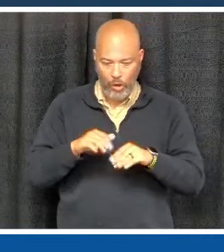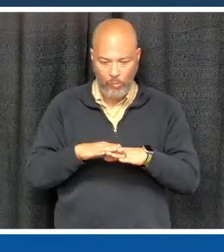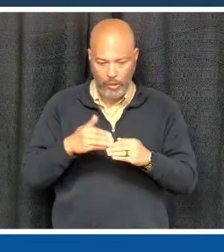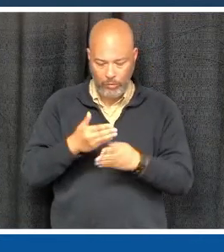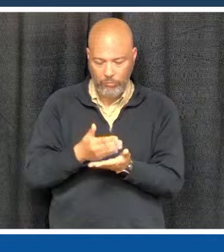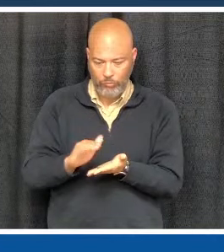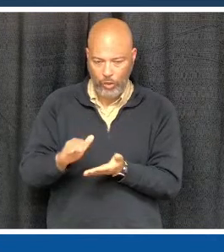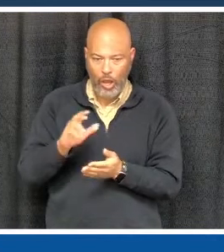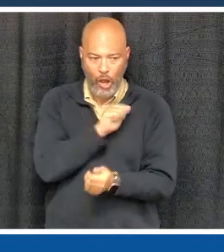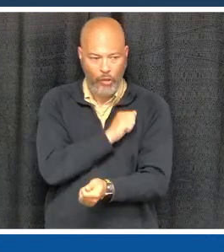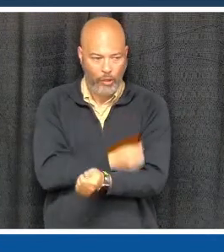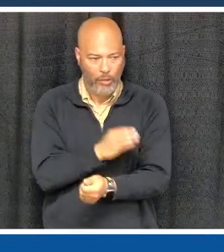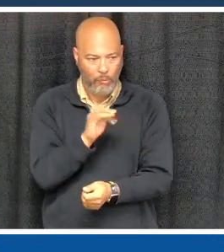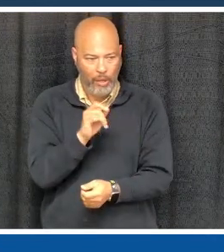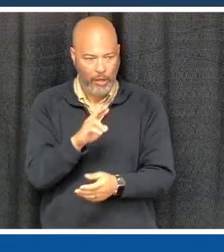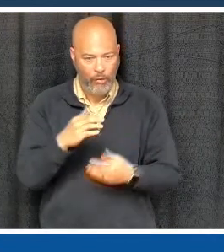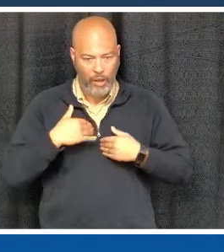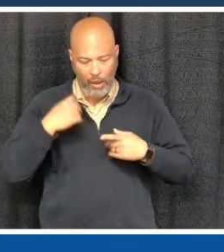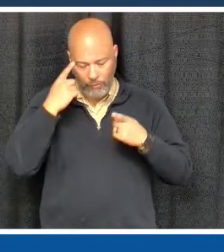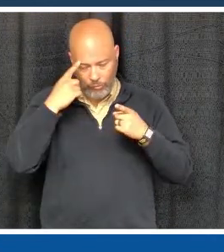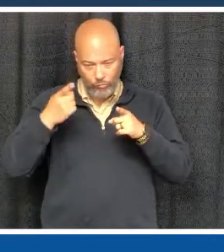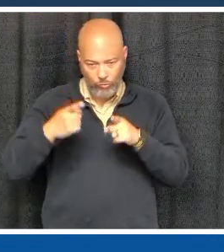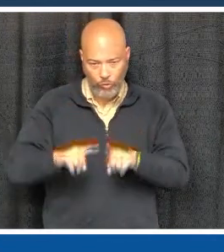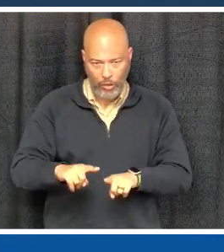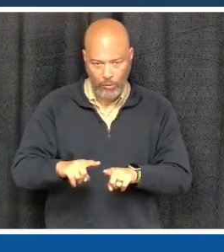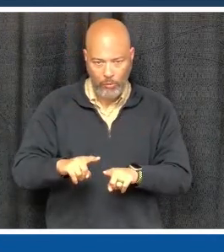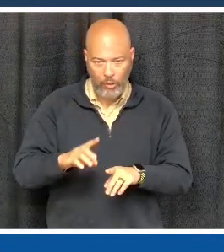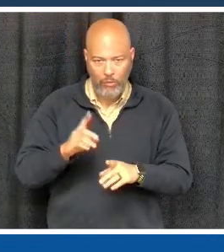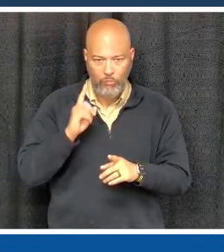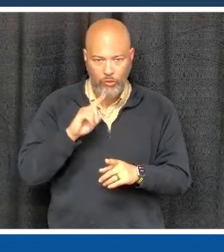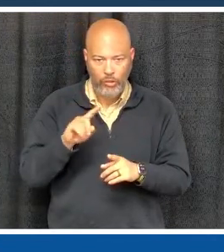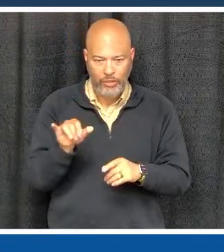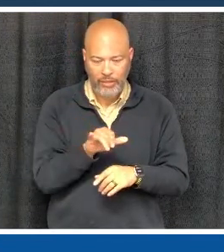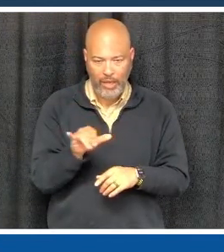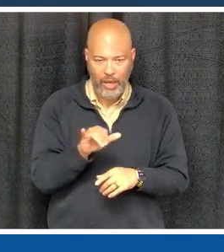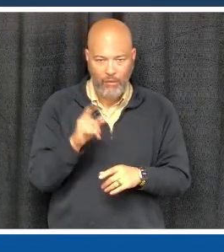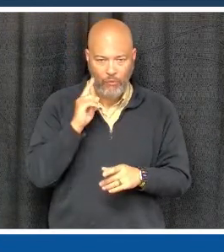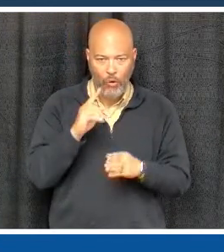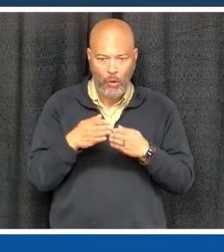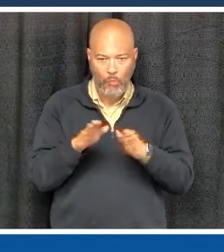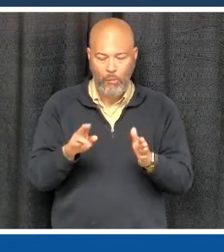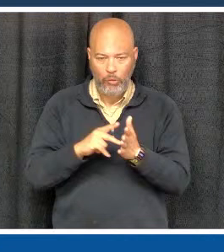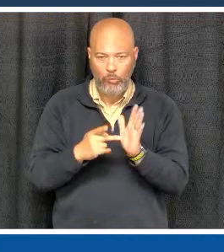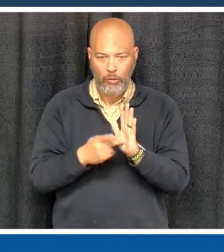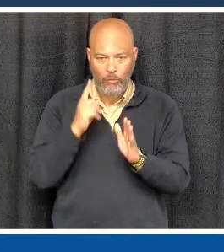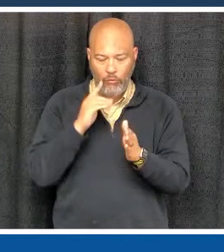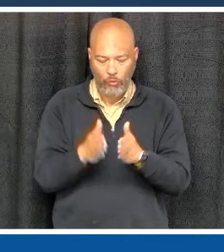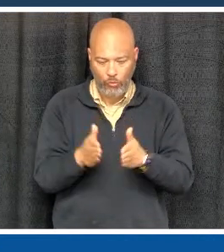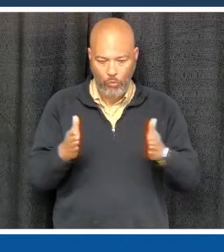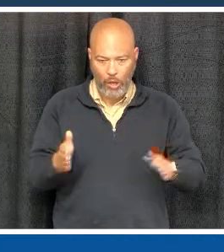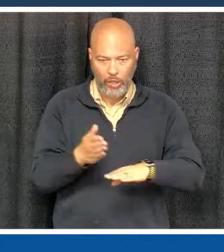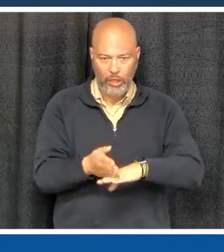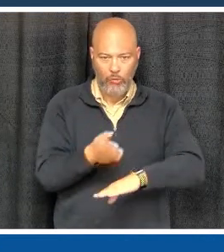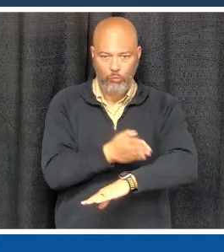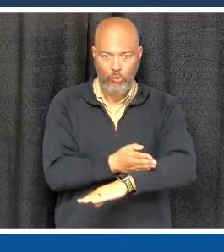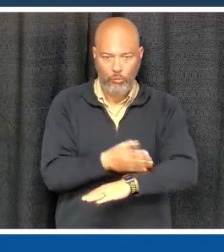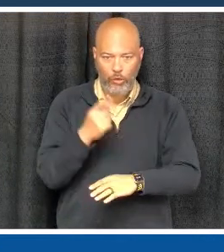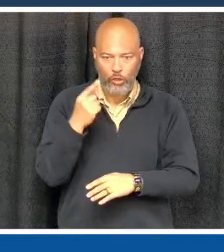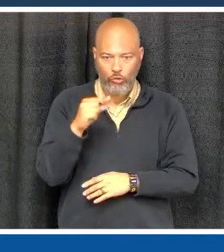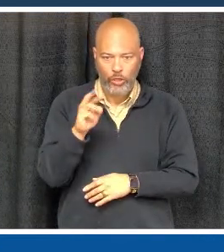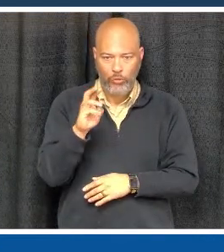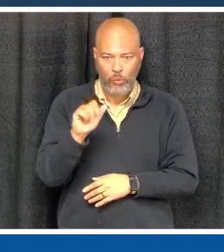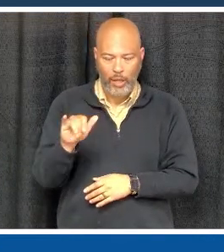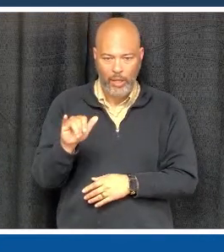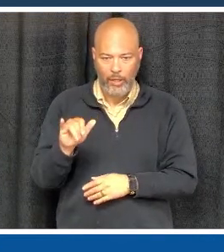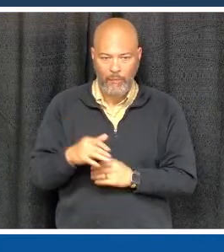authorizing the mayor to enter into an agreement pertaining to same for a public purpose for widening and improving the Clarksville Greenway.